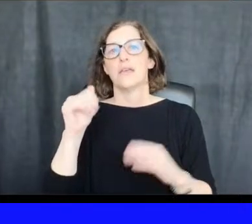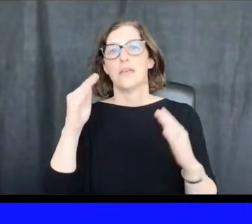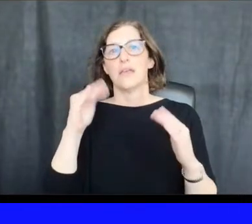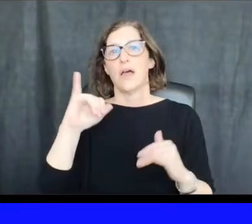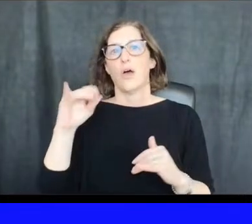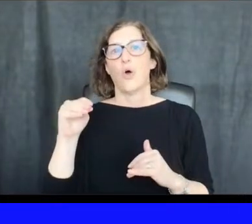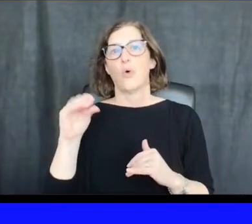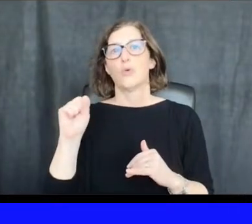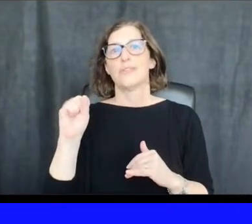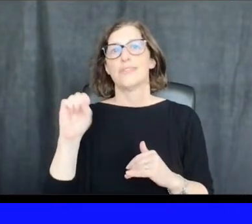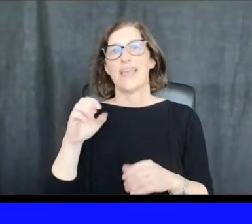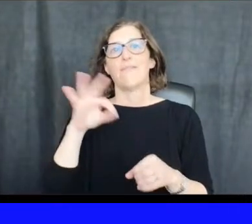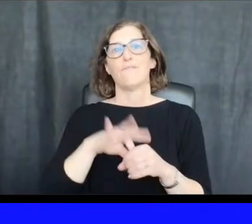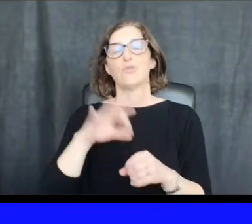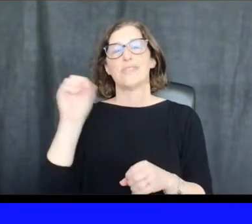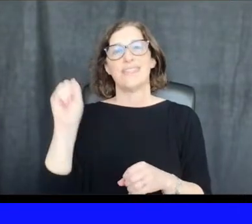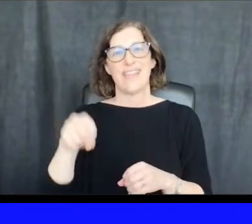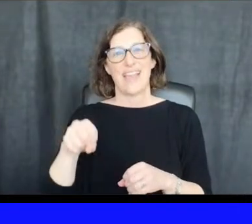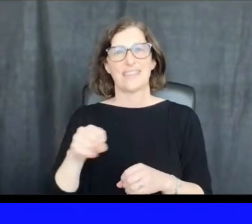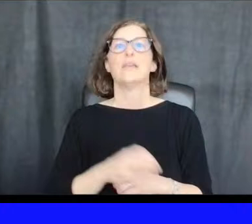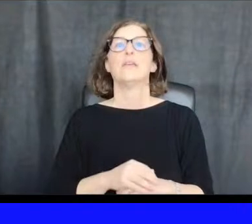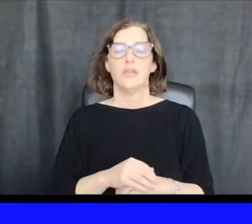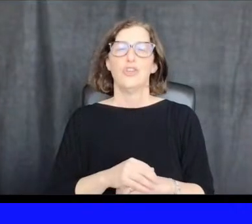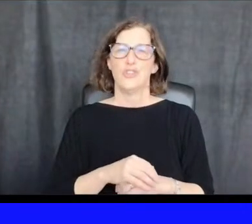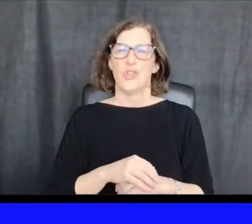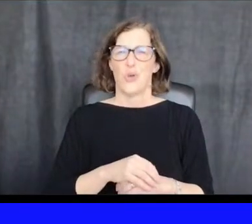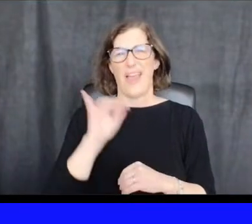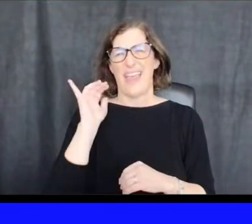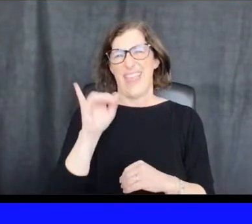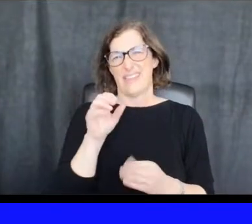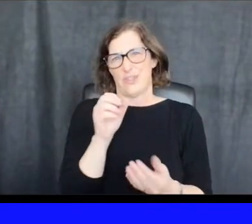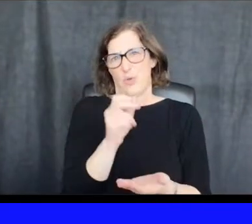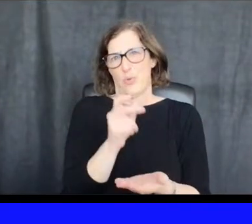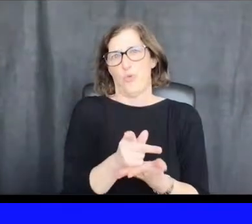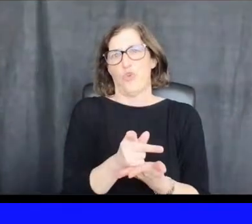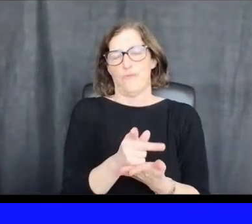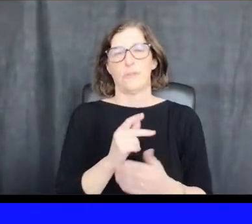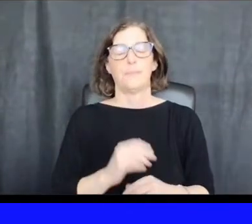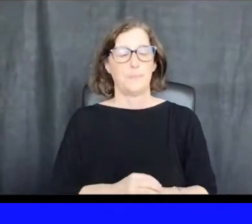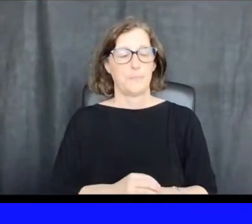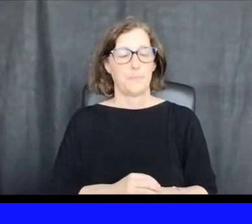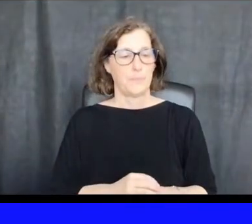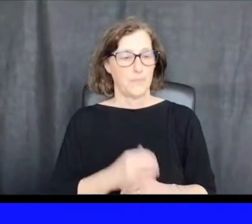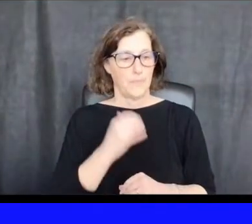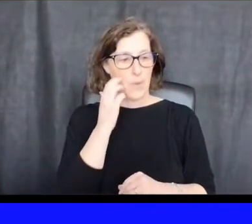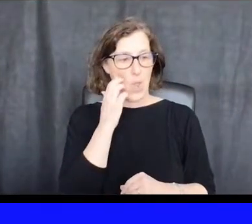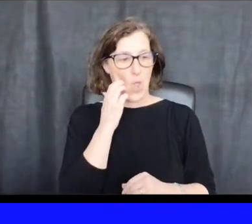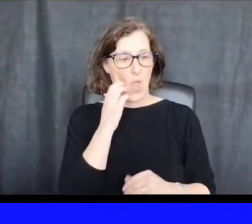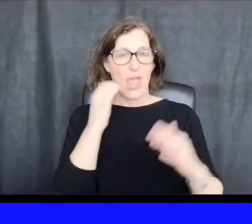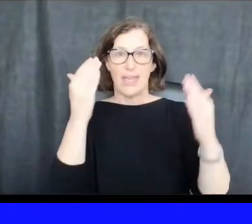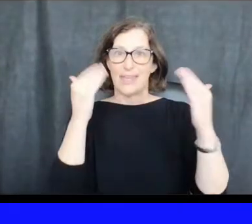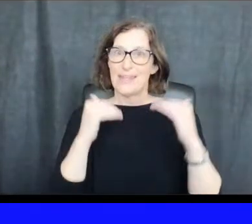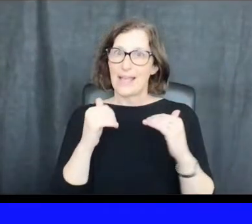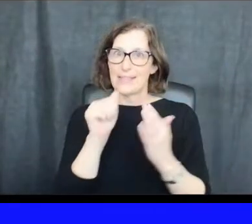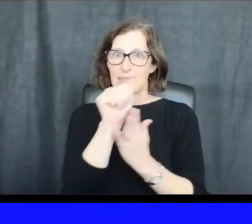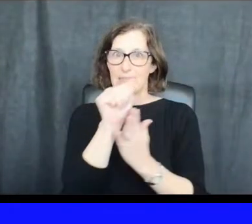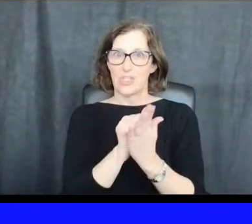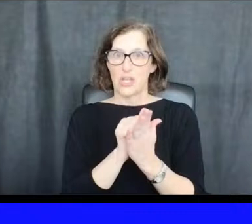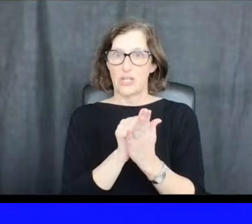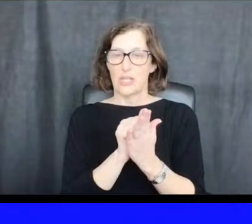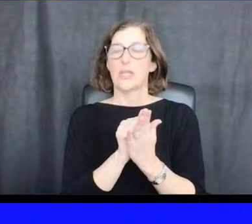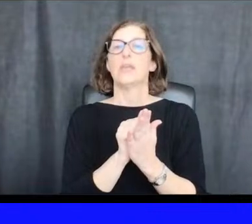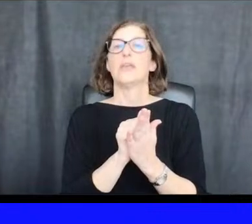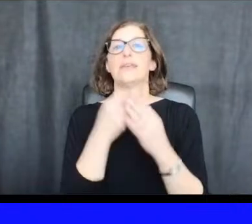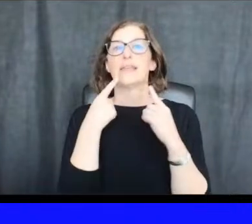Matthew Siegler, John Ulberg, Andrea Cohen, Gary Calcutt, Nicole Jordan Martin, Jasmine Moshapur, Richard